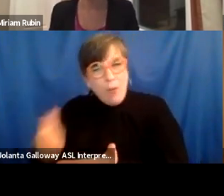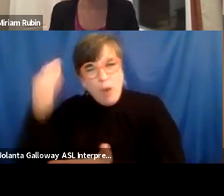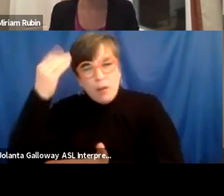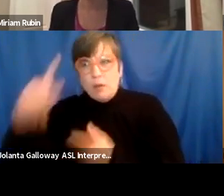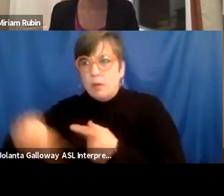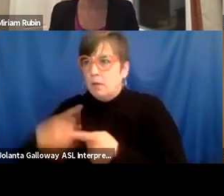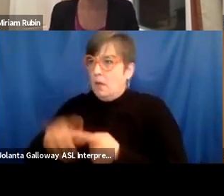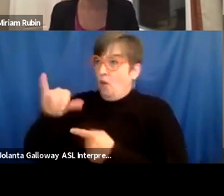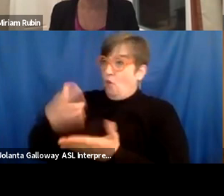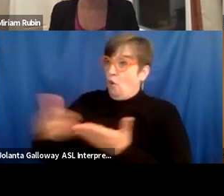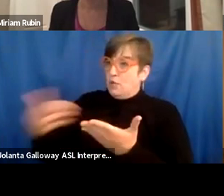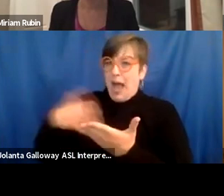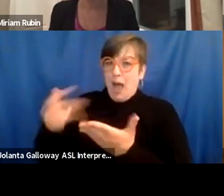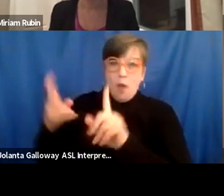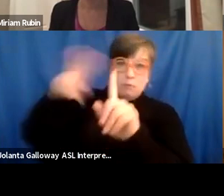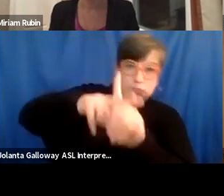a possibility for all.